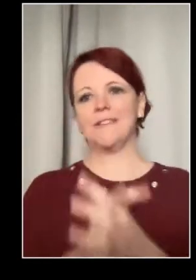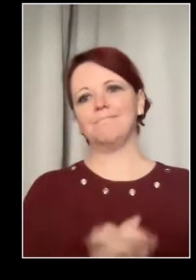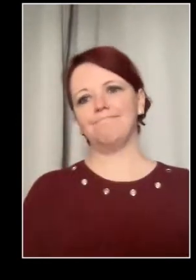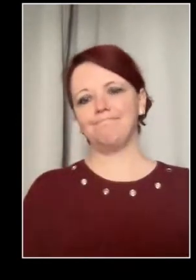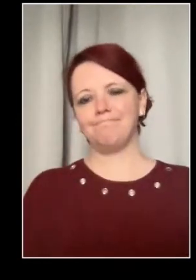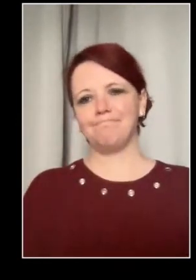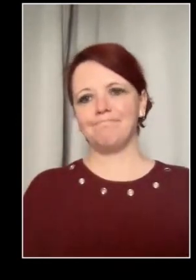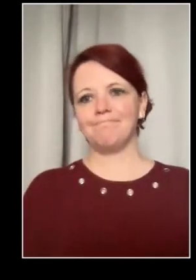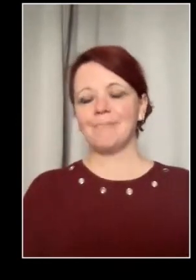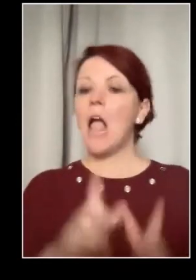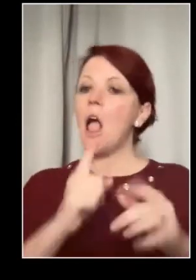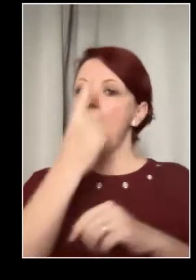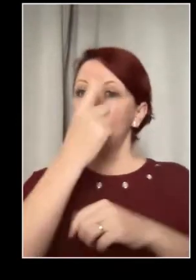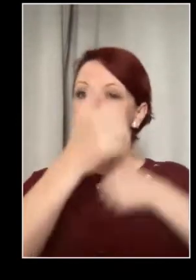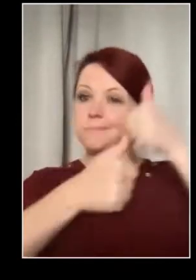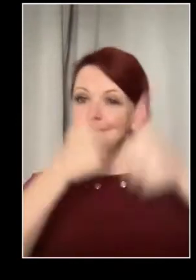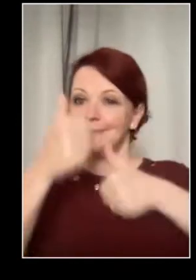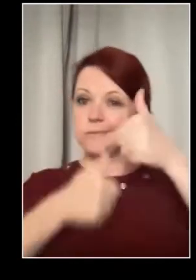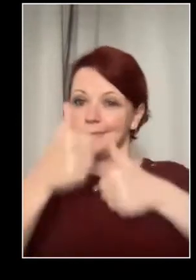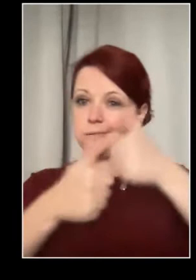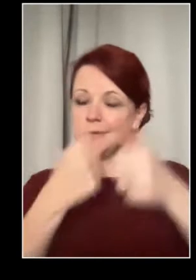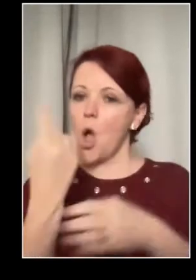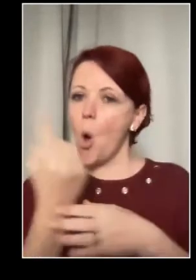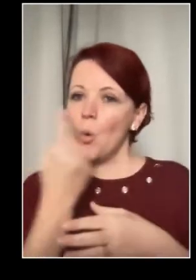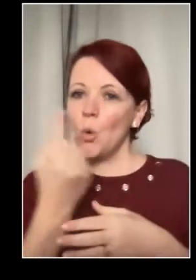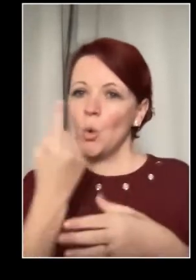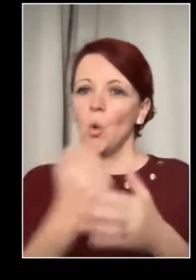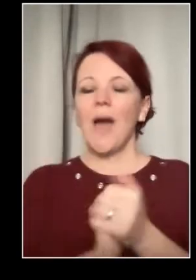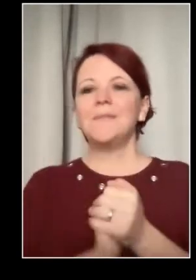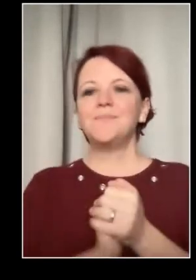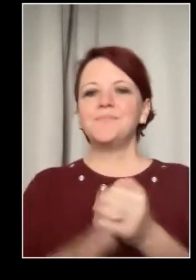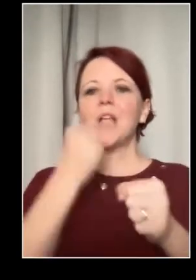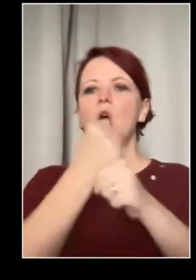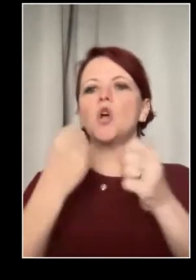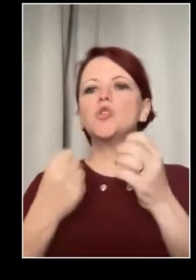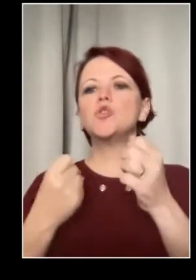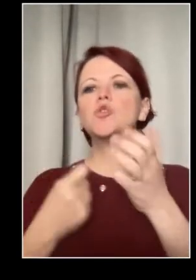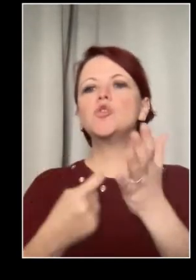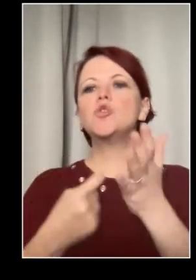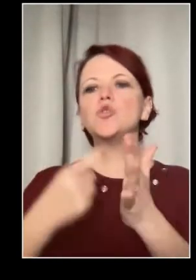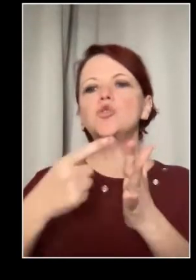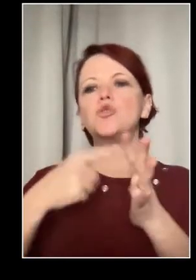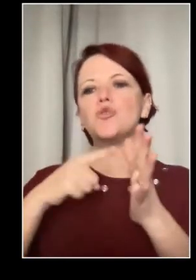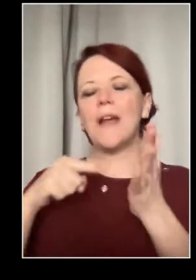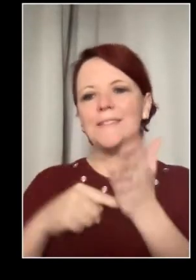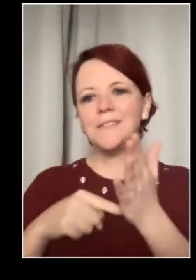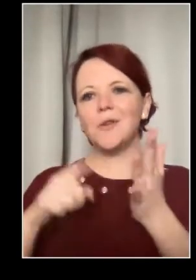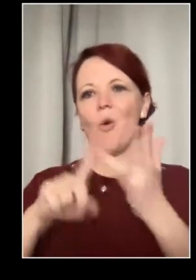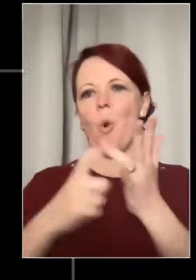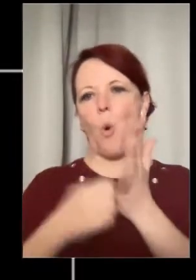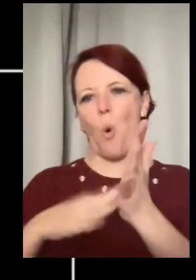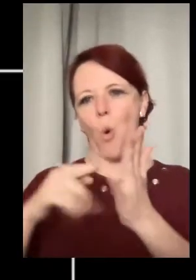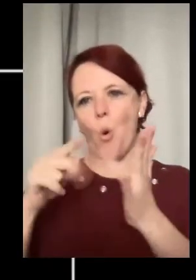is Great Ormond Street NHS Trust, who were chosen for their impressive performance throughout a very tough year.